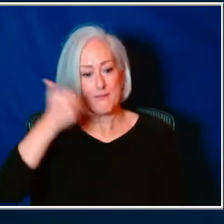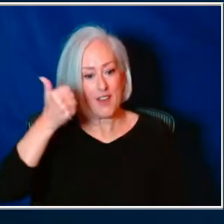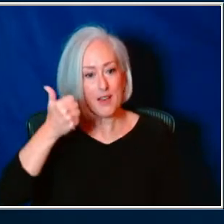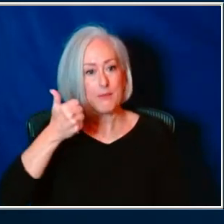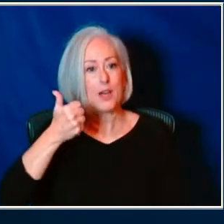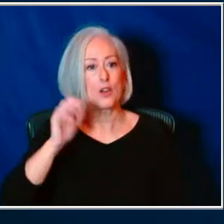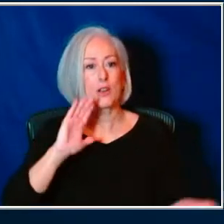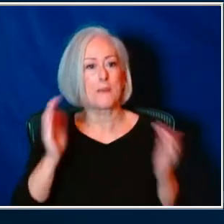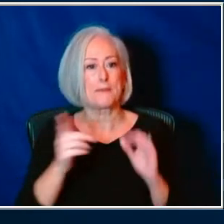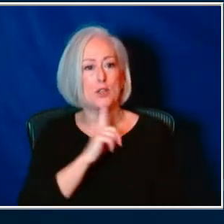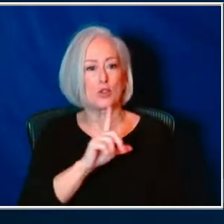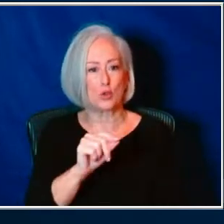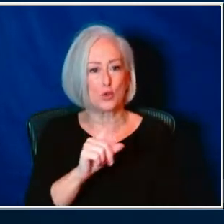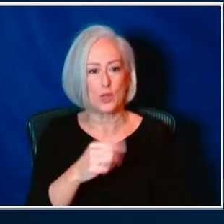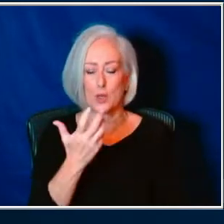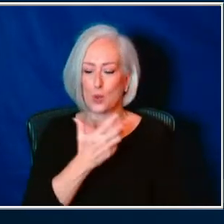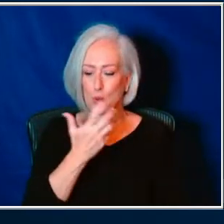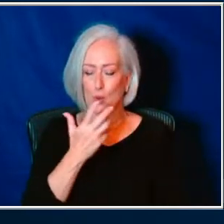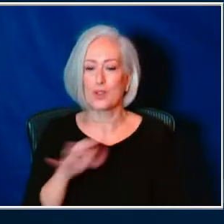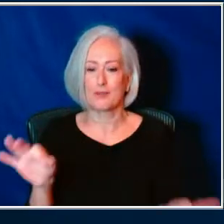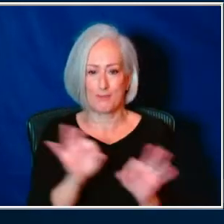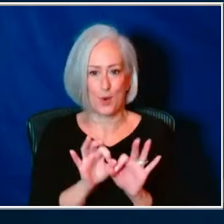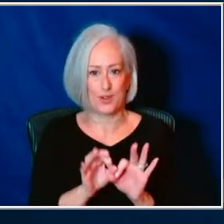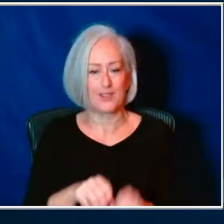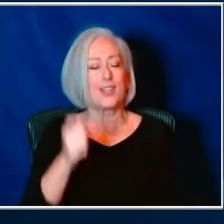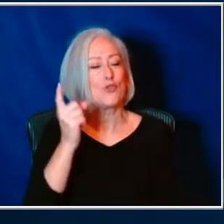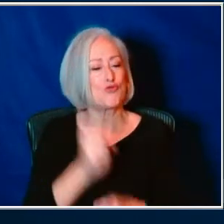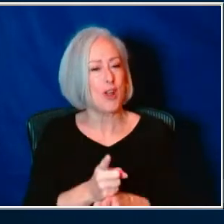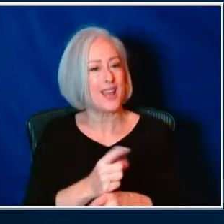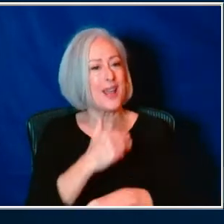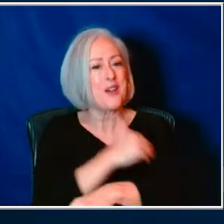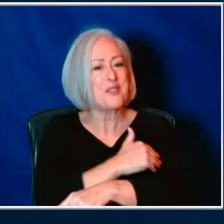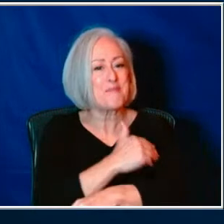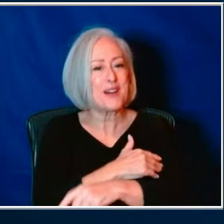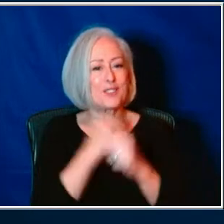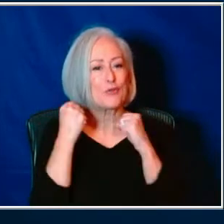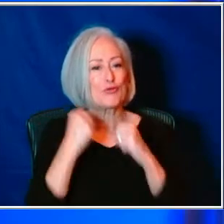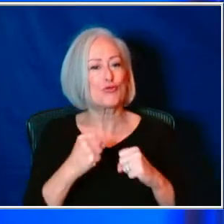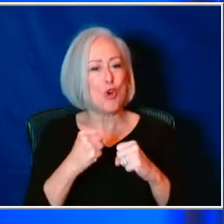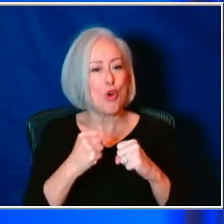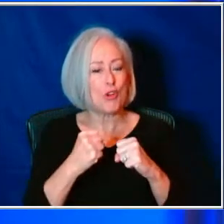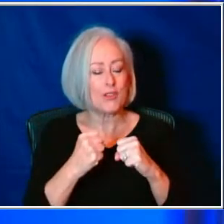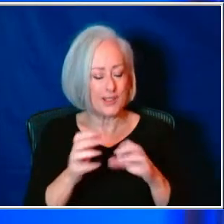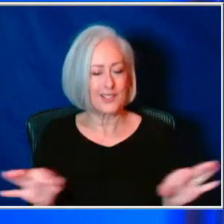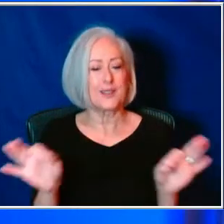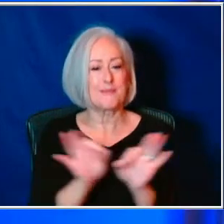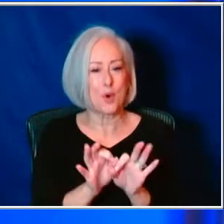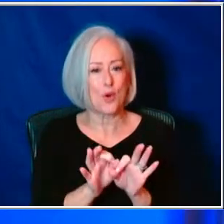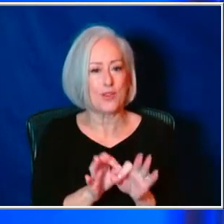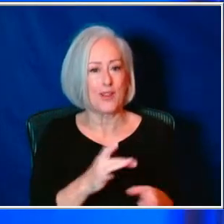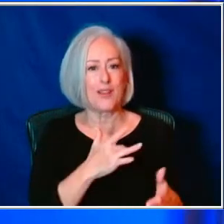maker. Absolutely. Getting those muscles strong is a really important thing. And cardiac activity, again, is great for the pulmonary